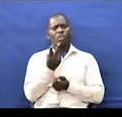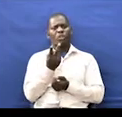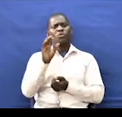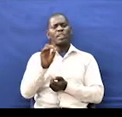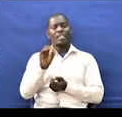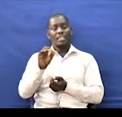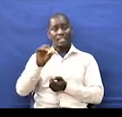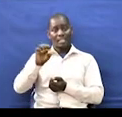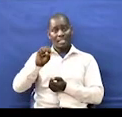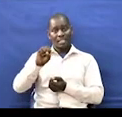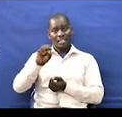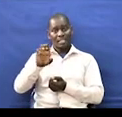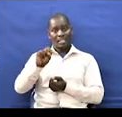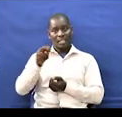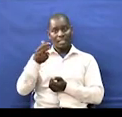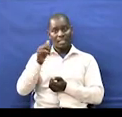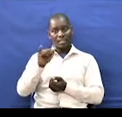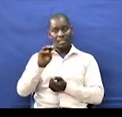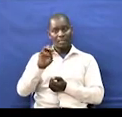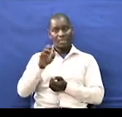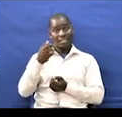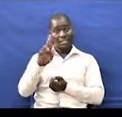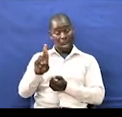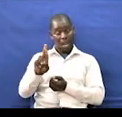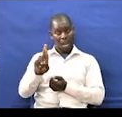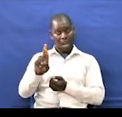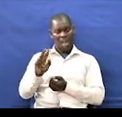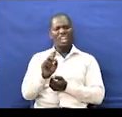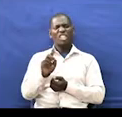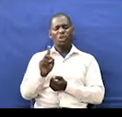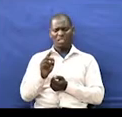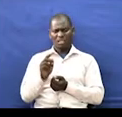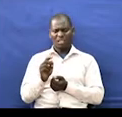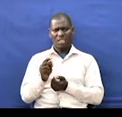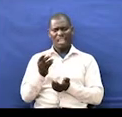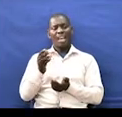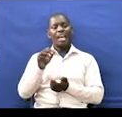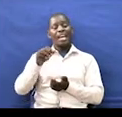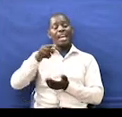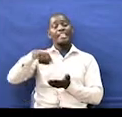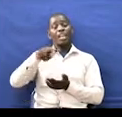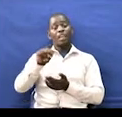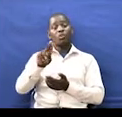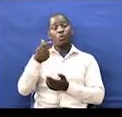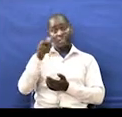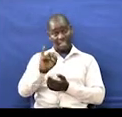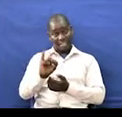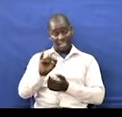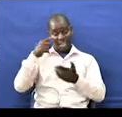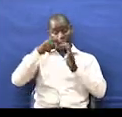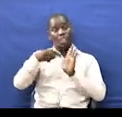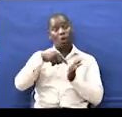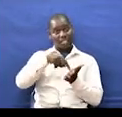But this 20 centimeter is not the SI unit of this of this quantity. Dear student,